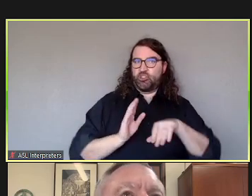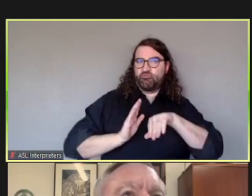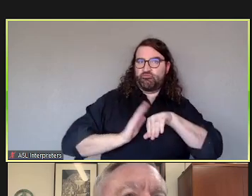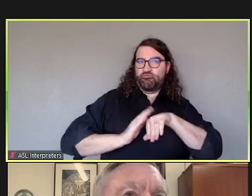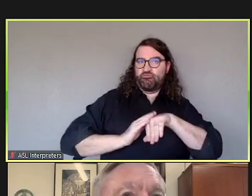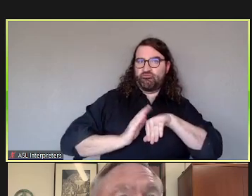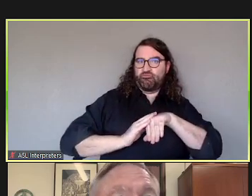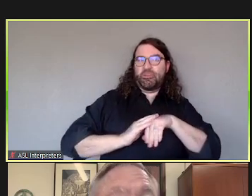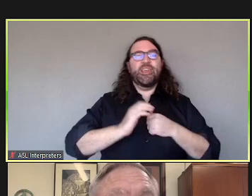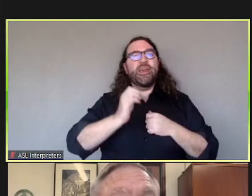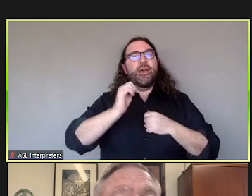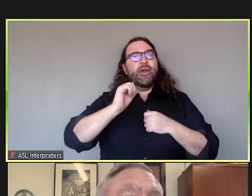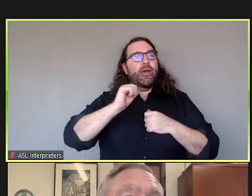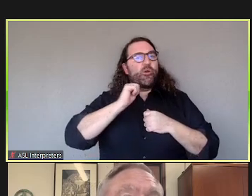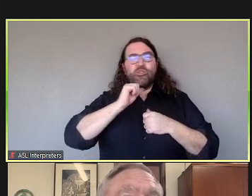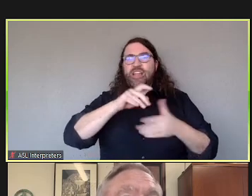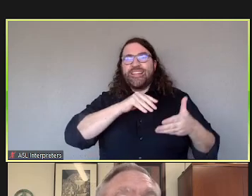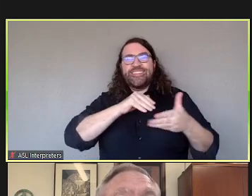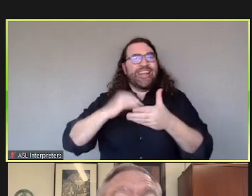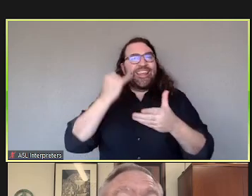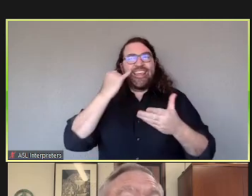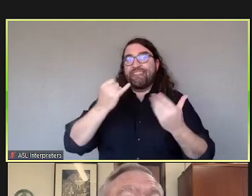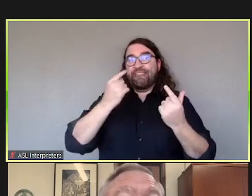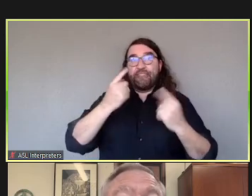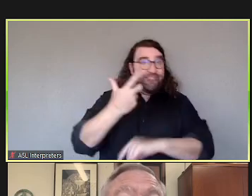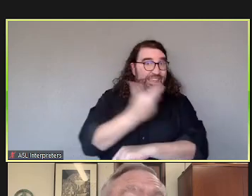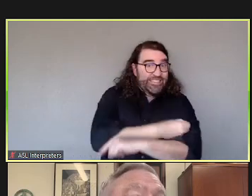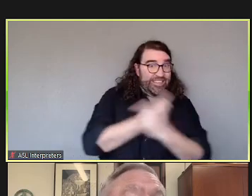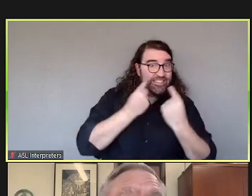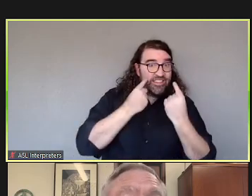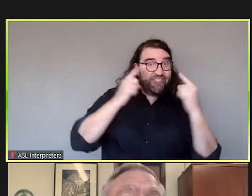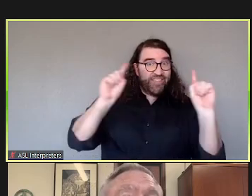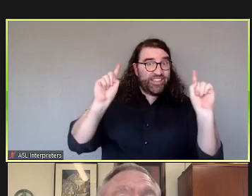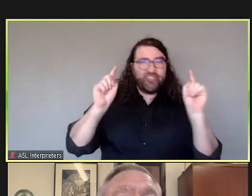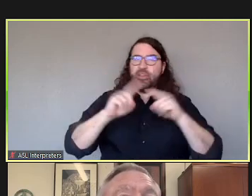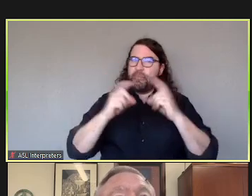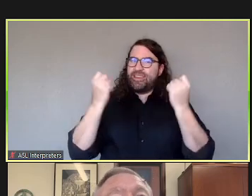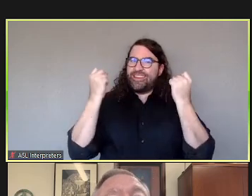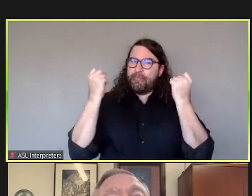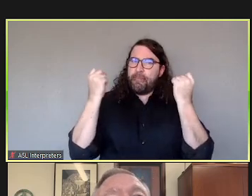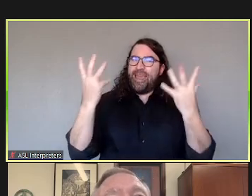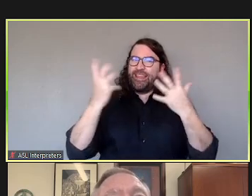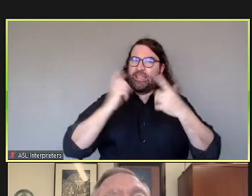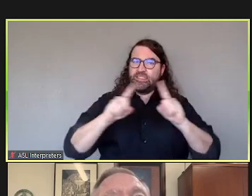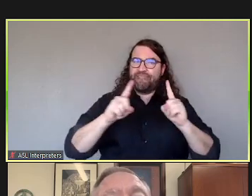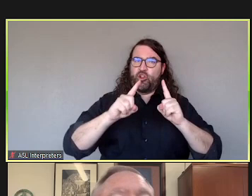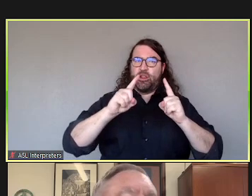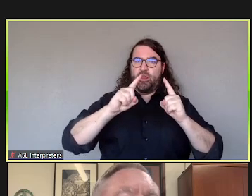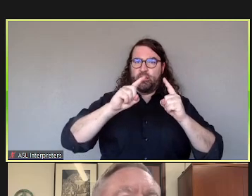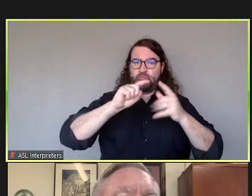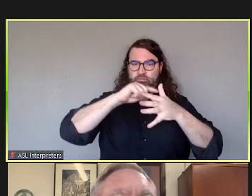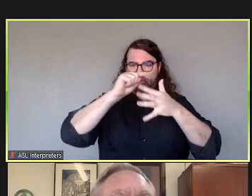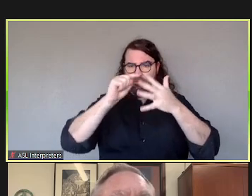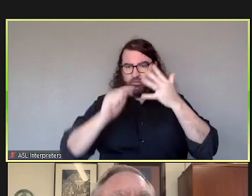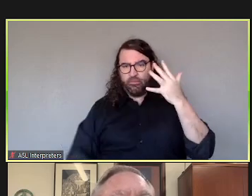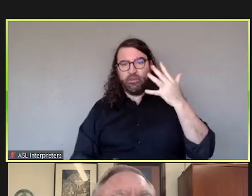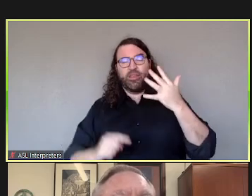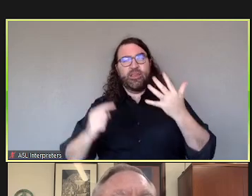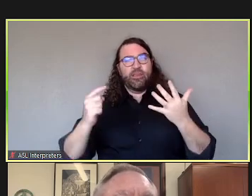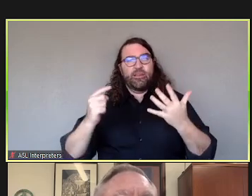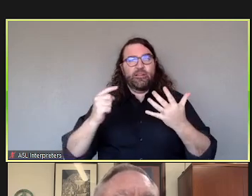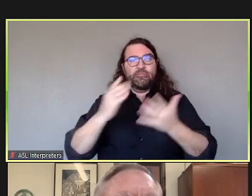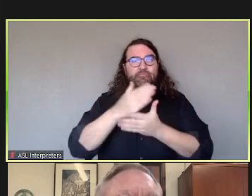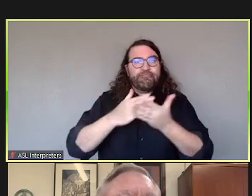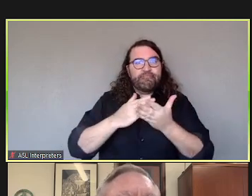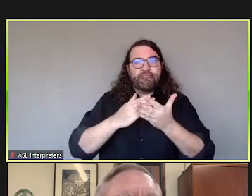of vaccine effectiveness anymore, because there's just so many more variables now. You have people with